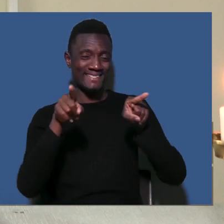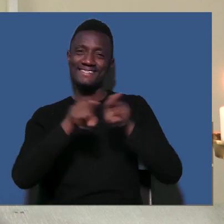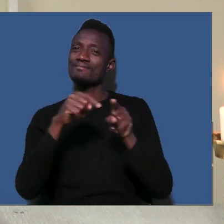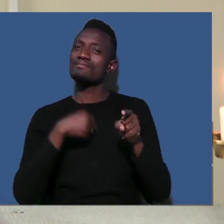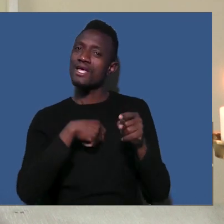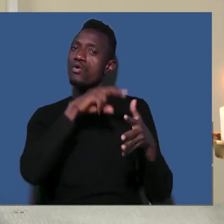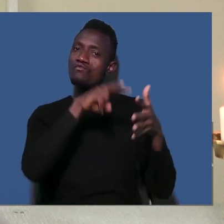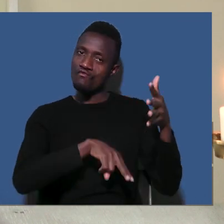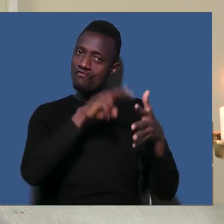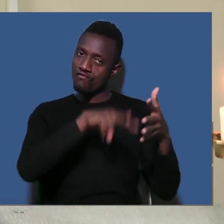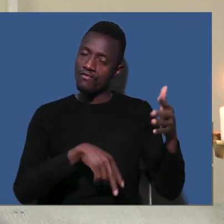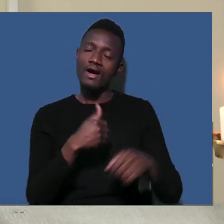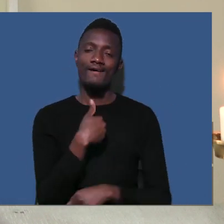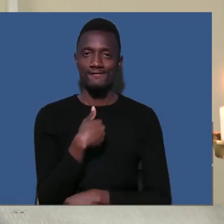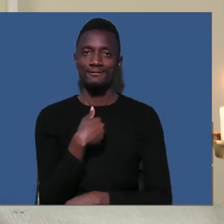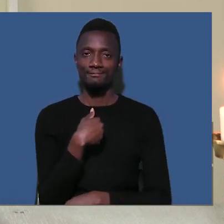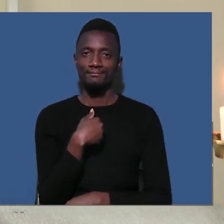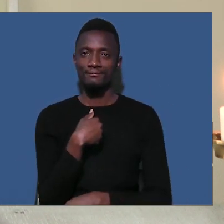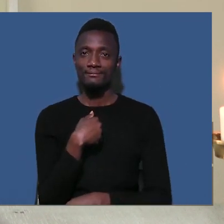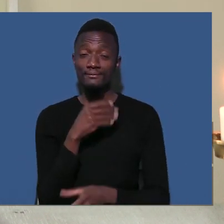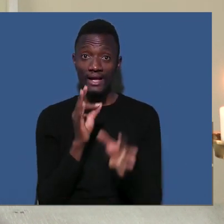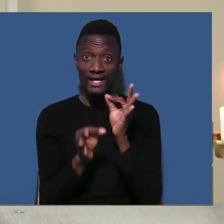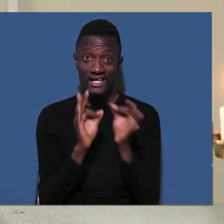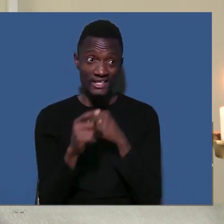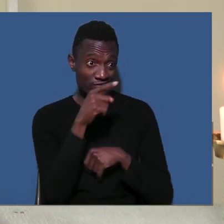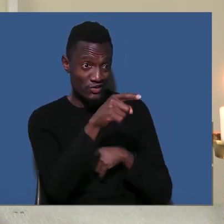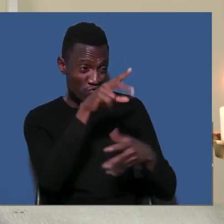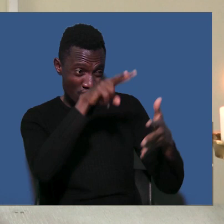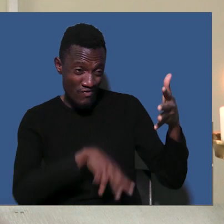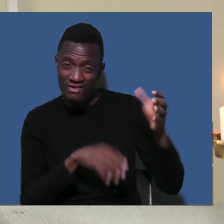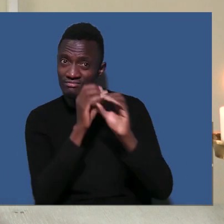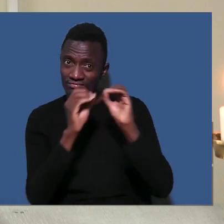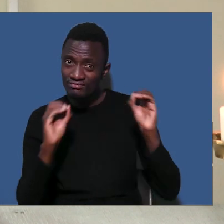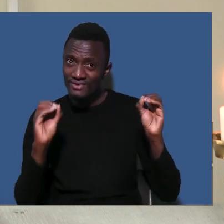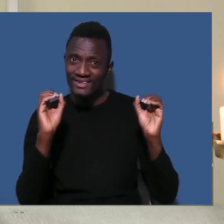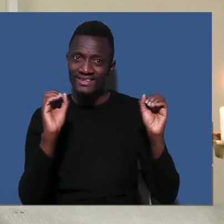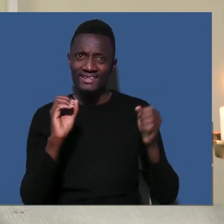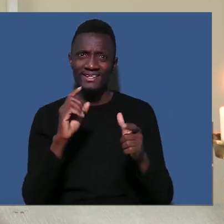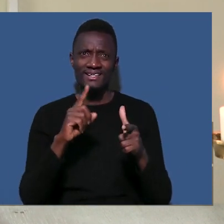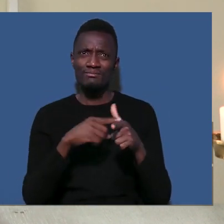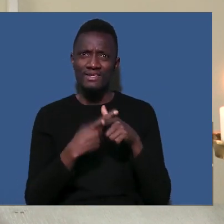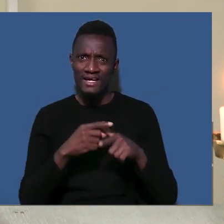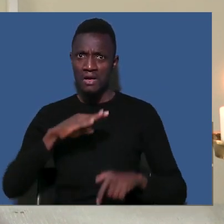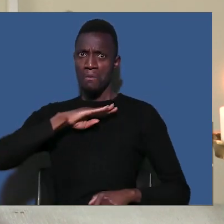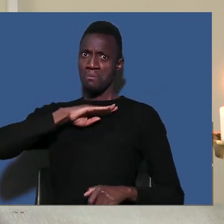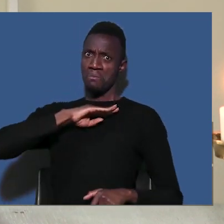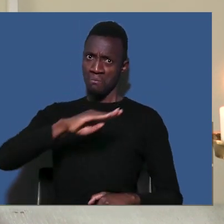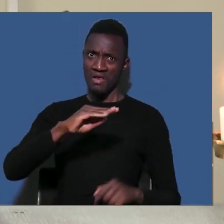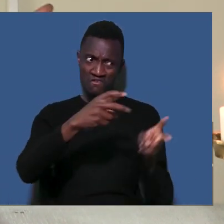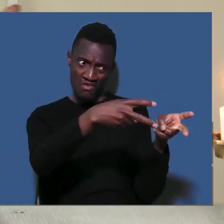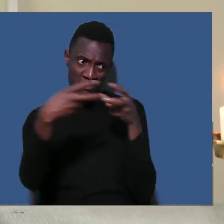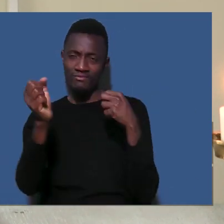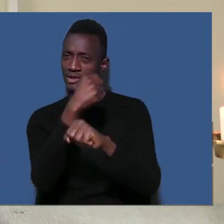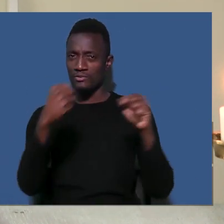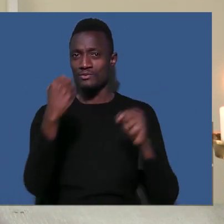so he's not just, you know, if you have not read something, you cannot have the audacity to quote it because you have not read